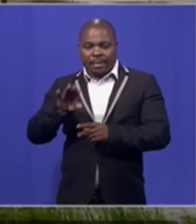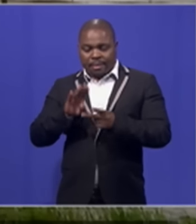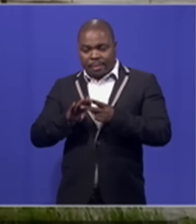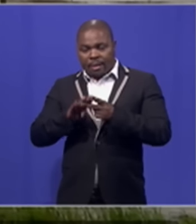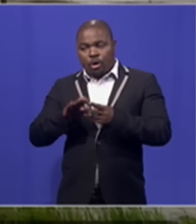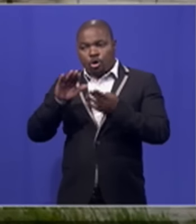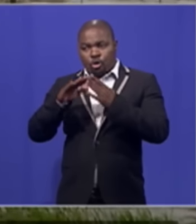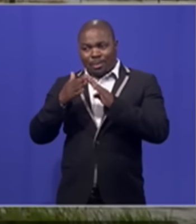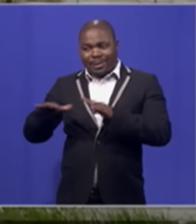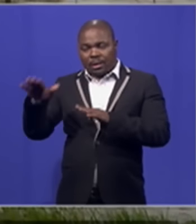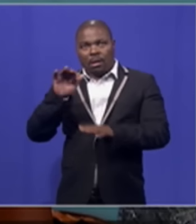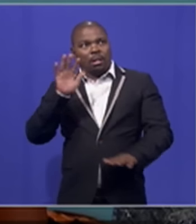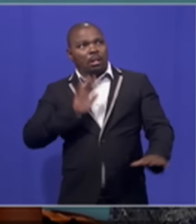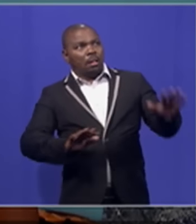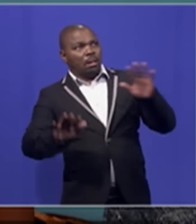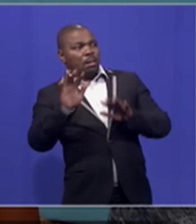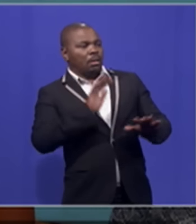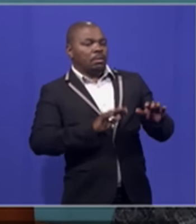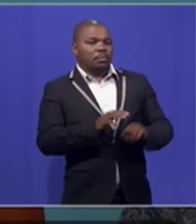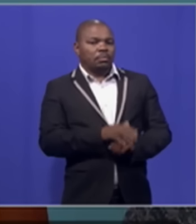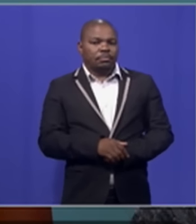baahi ba tsielehile.